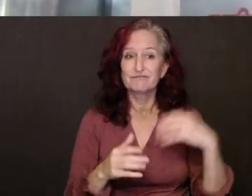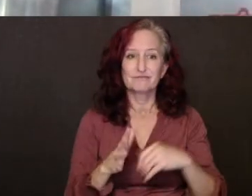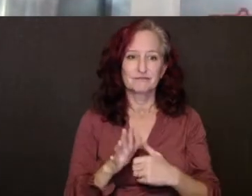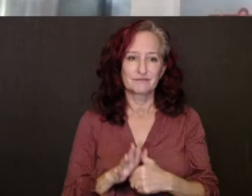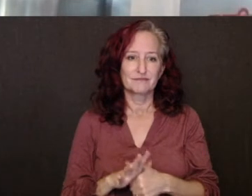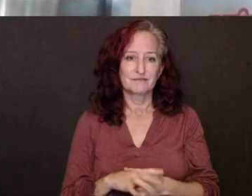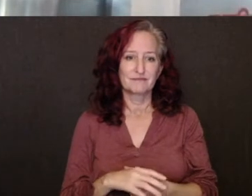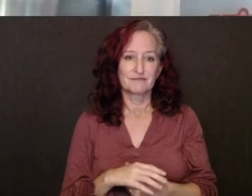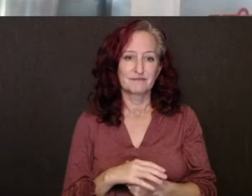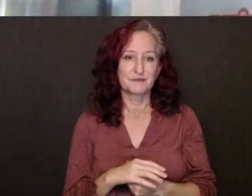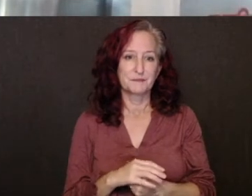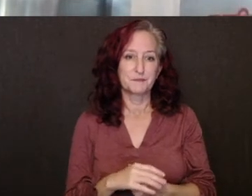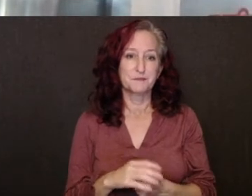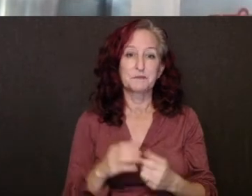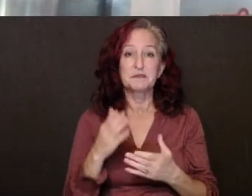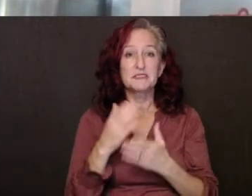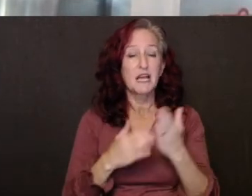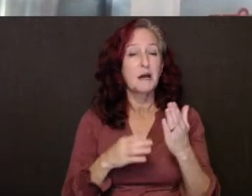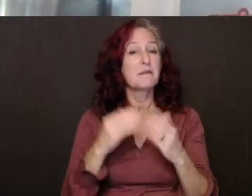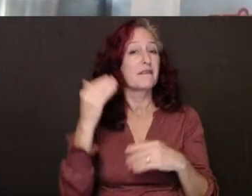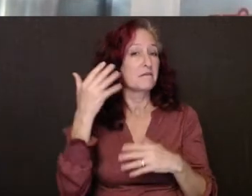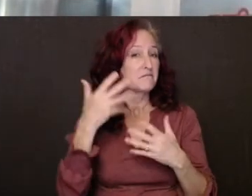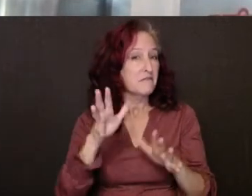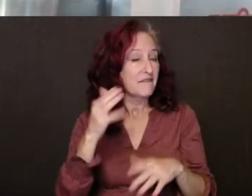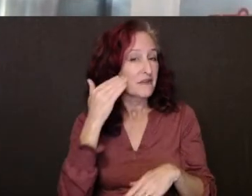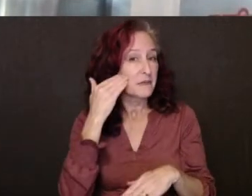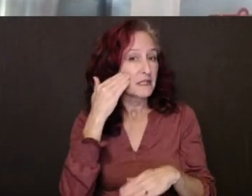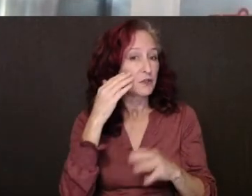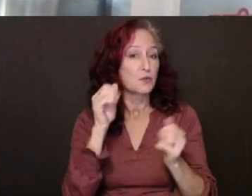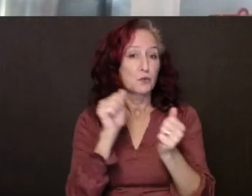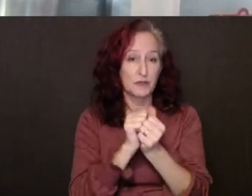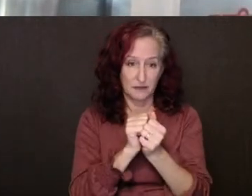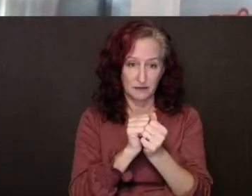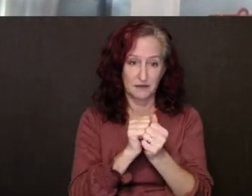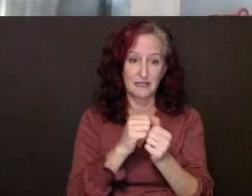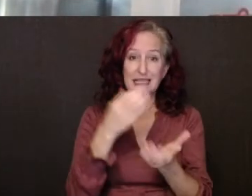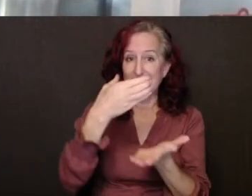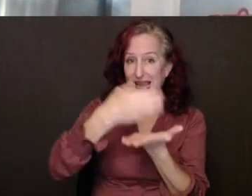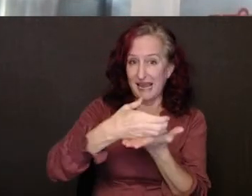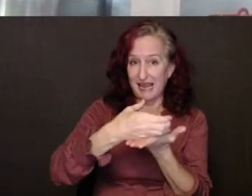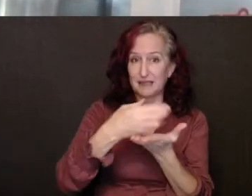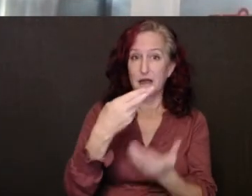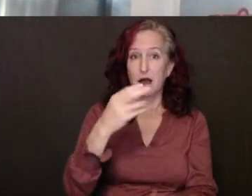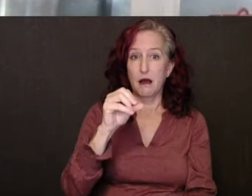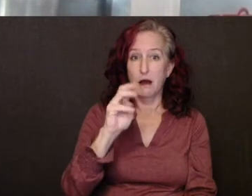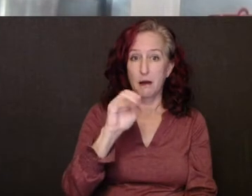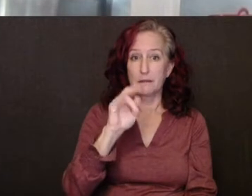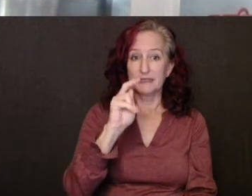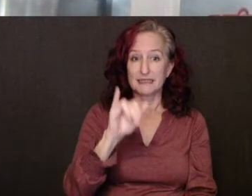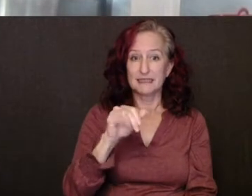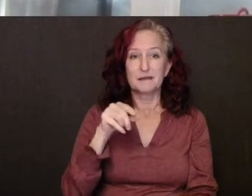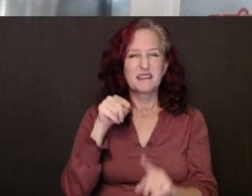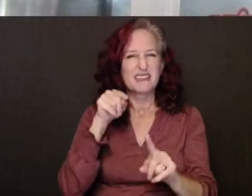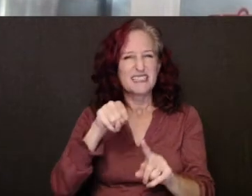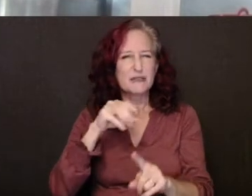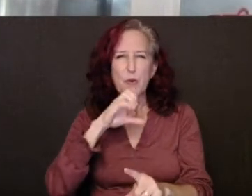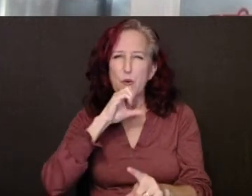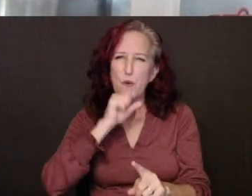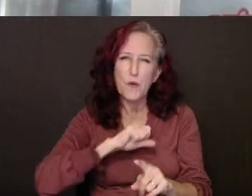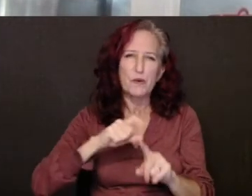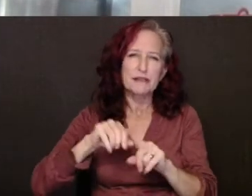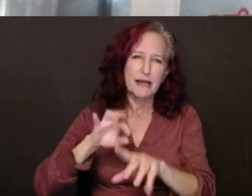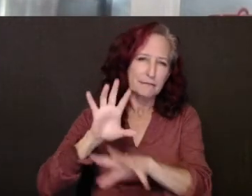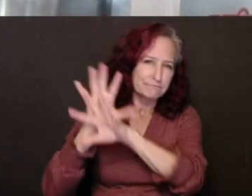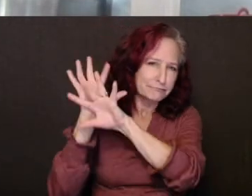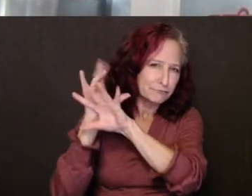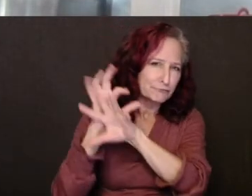with my grandmother, she always had hominy all the time. It depends what kind of hominy that everybody here